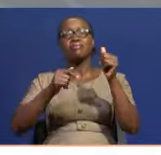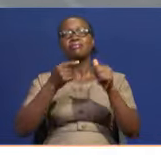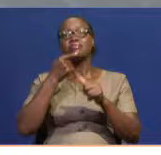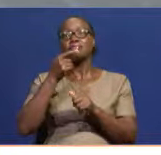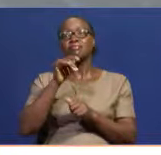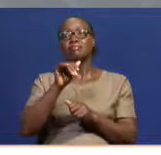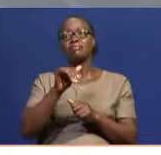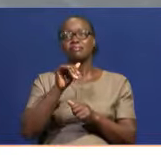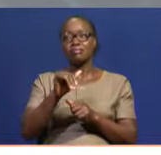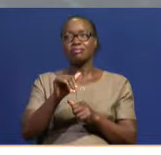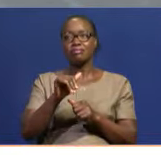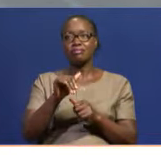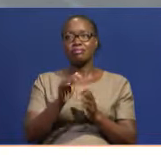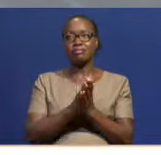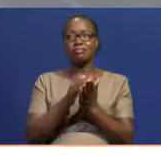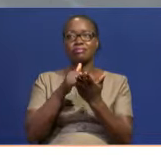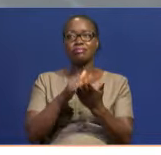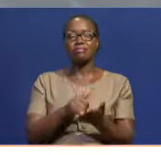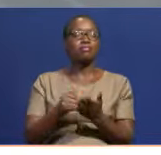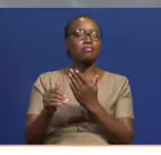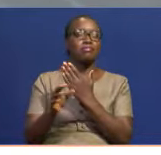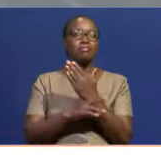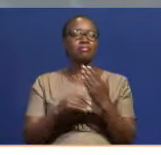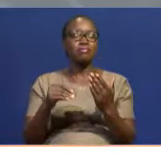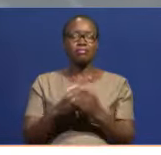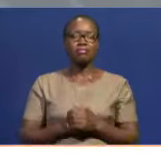say have been invaded by goons.